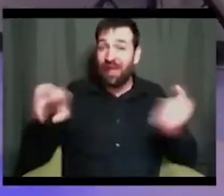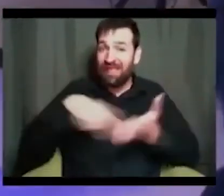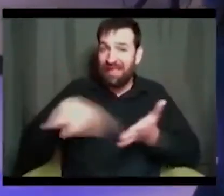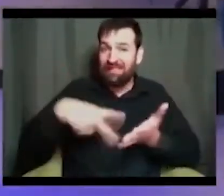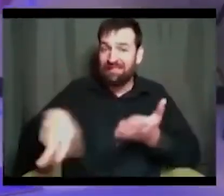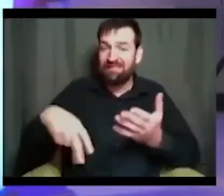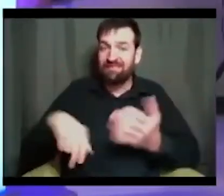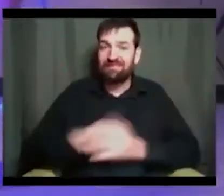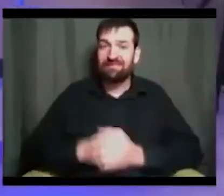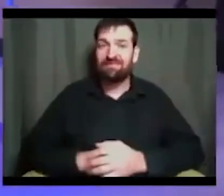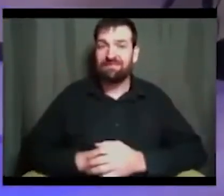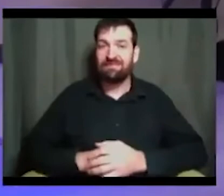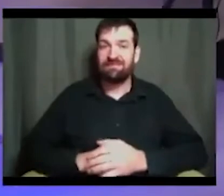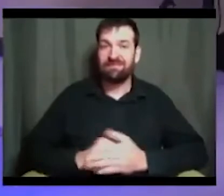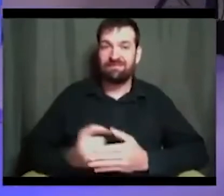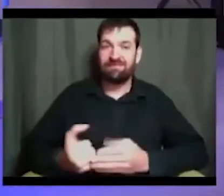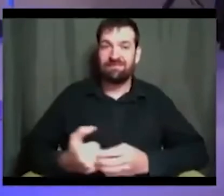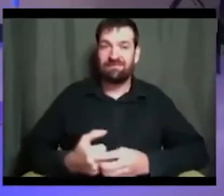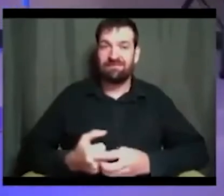us? There you